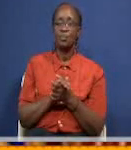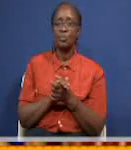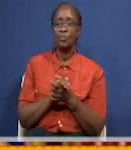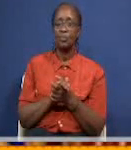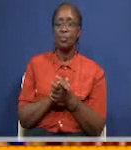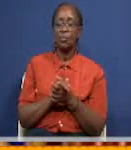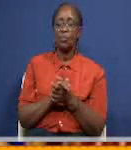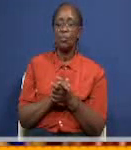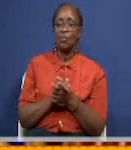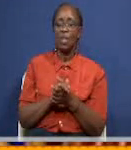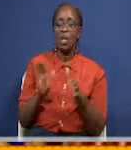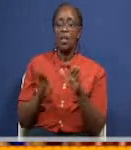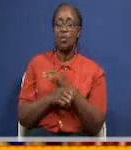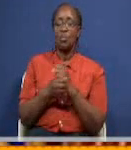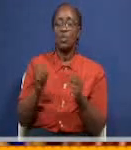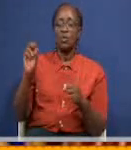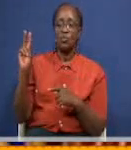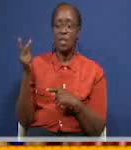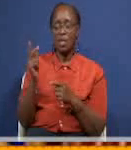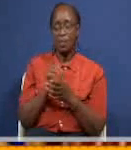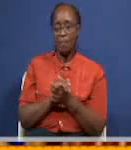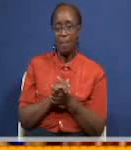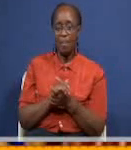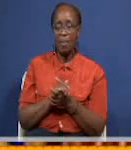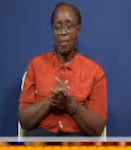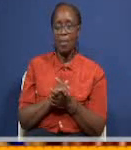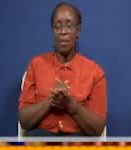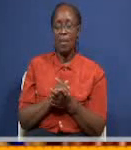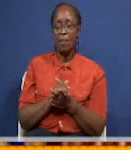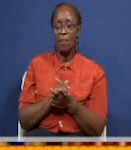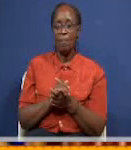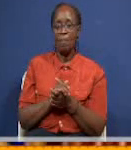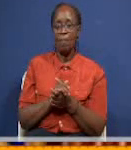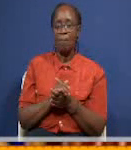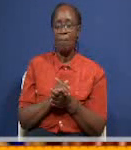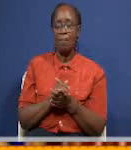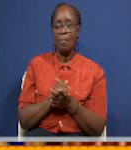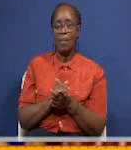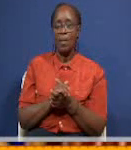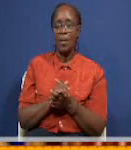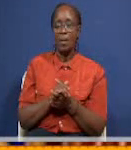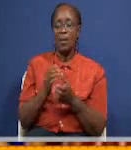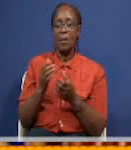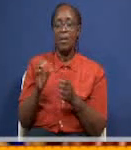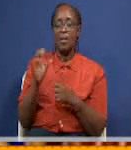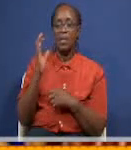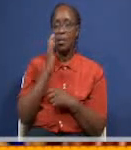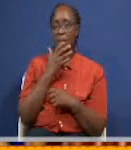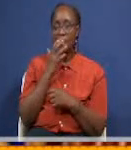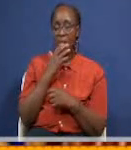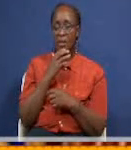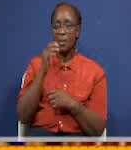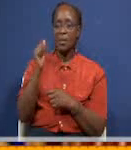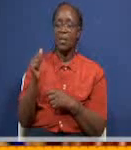AGH, the Deputy President of the Republic of Kenya. Accordingly, His Excellency Rigathi Gachagua